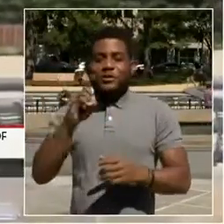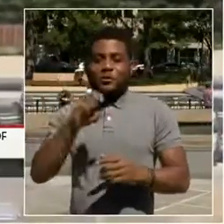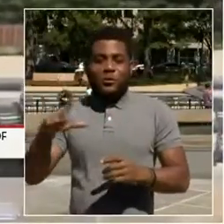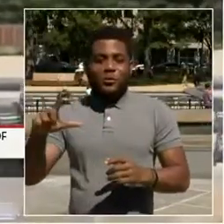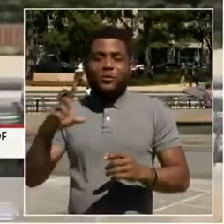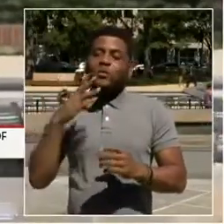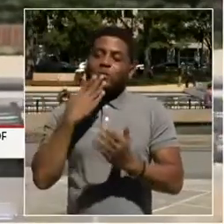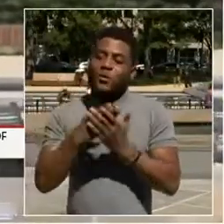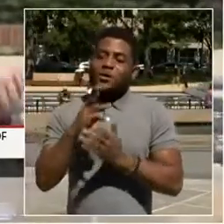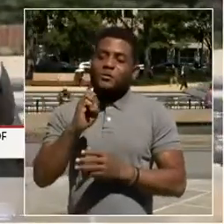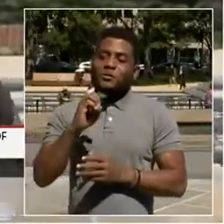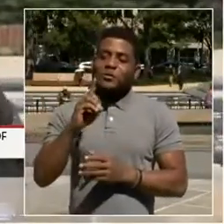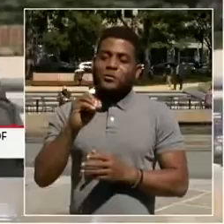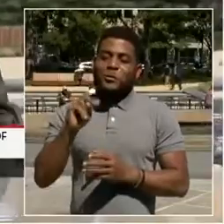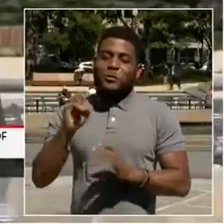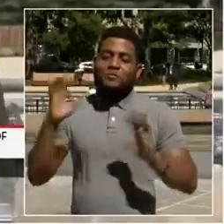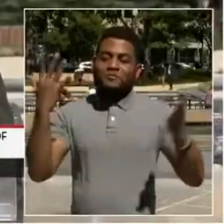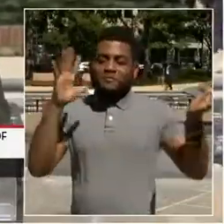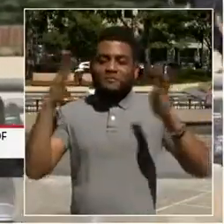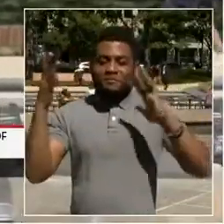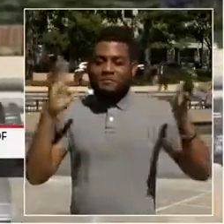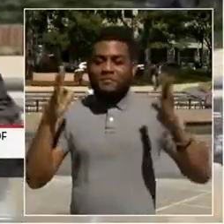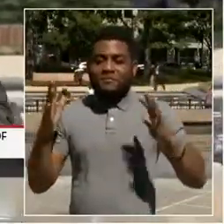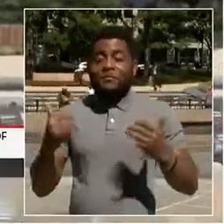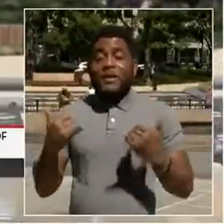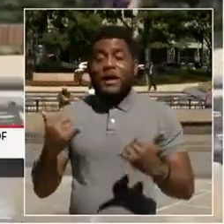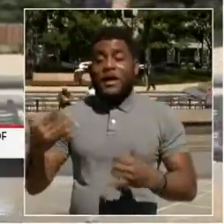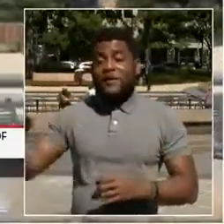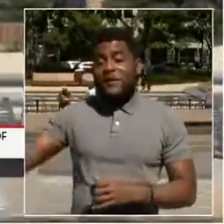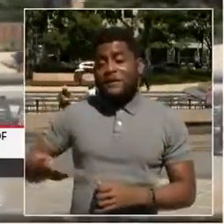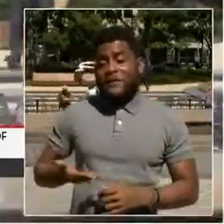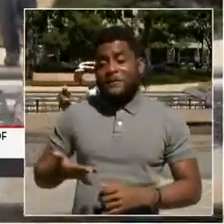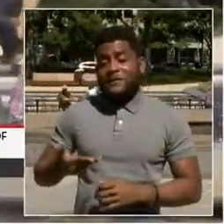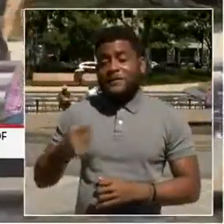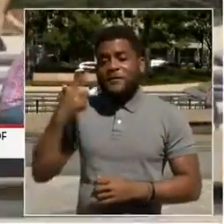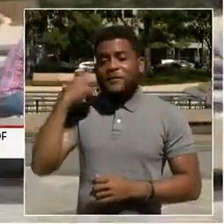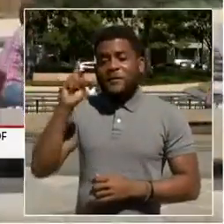And now I would like to invite our guests to join us for the official ribbon cutting.